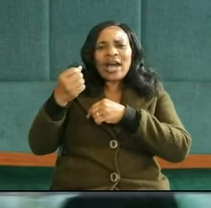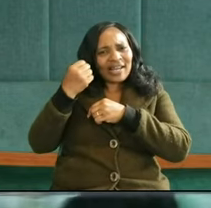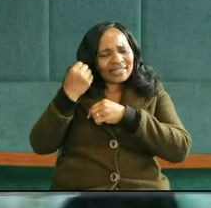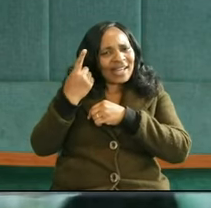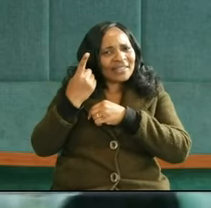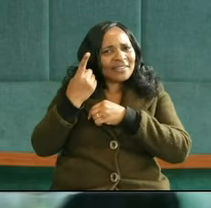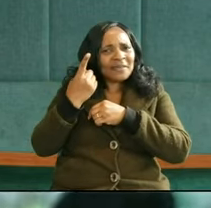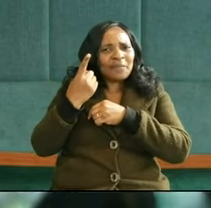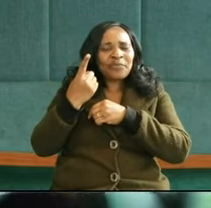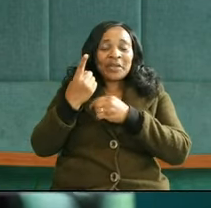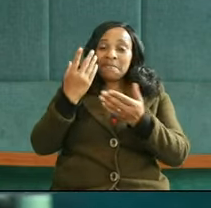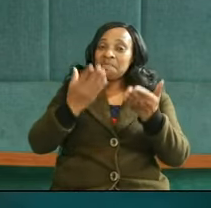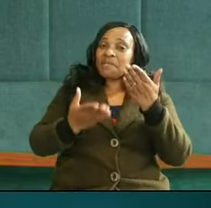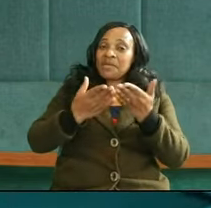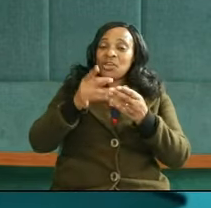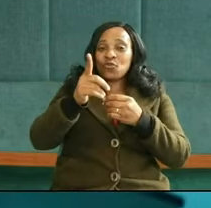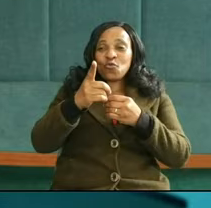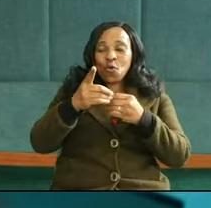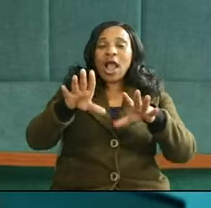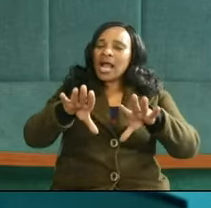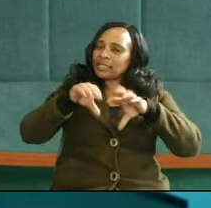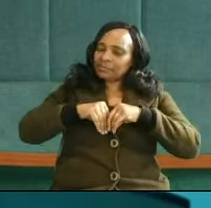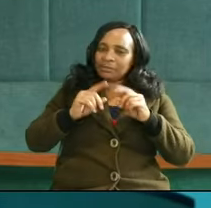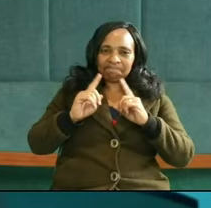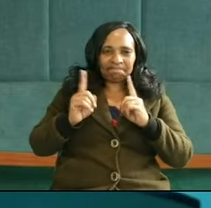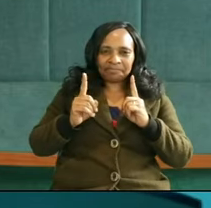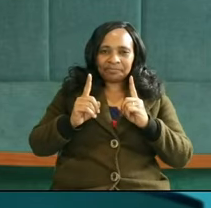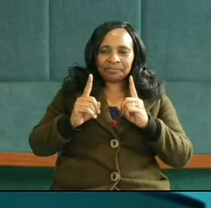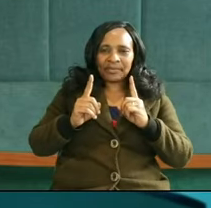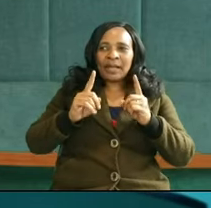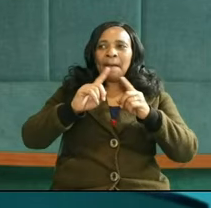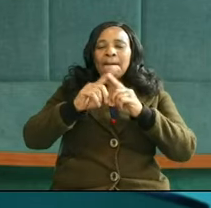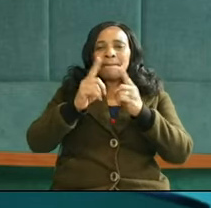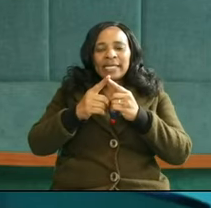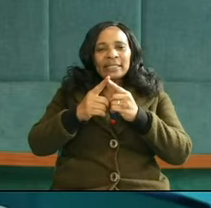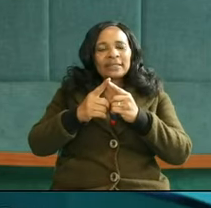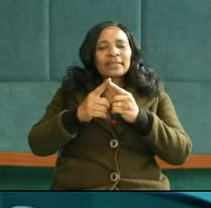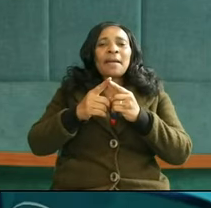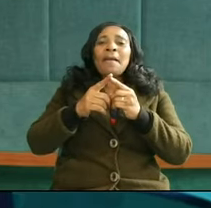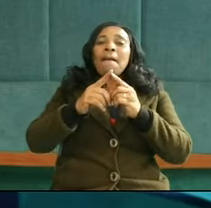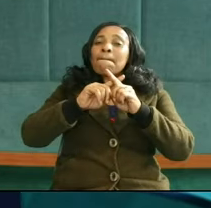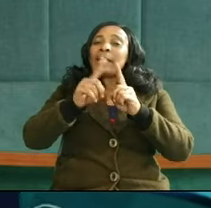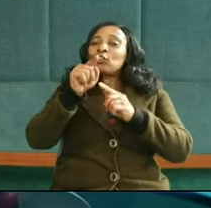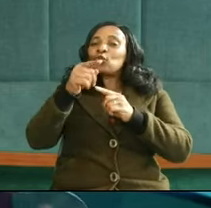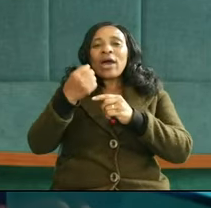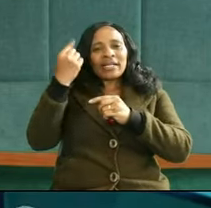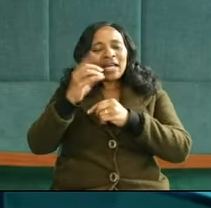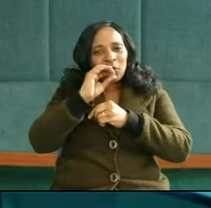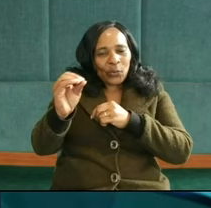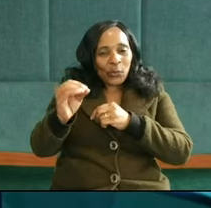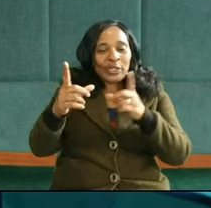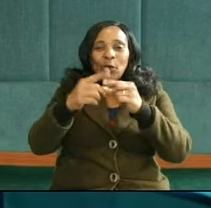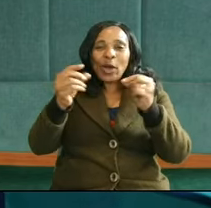understanding?" Probably you may not appreciate the need to understand. But if we do not understand, the word